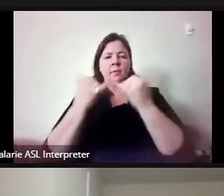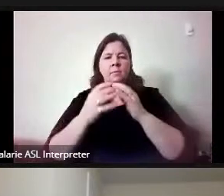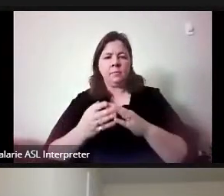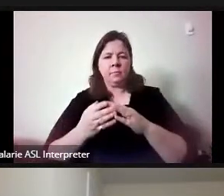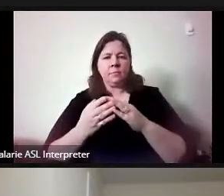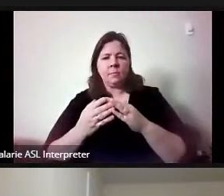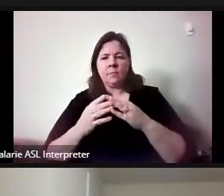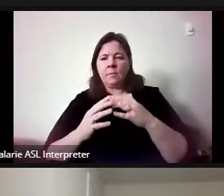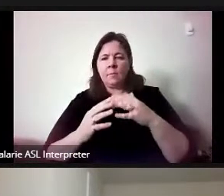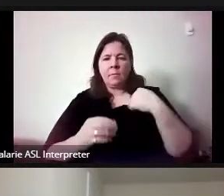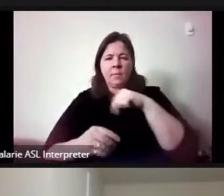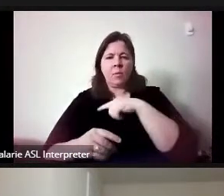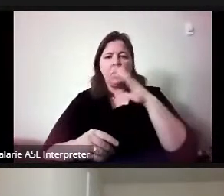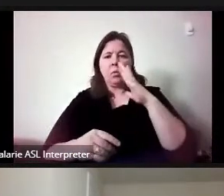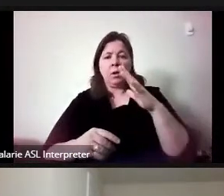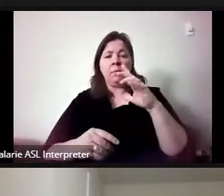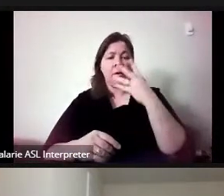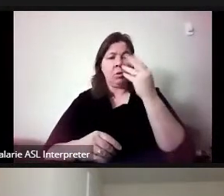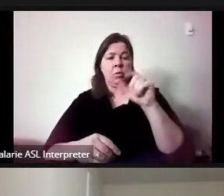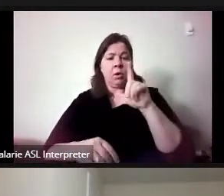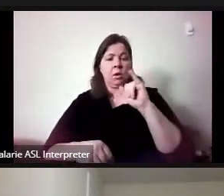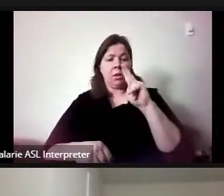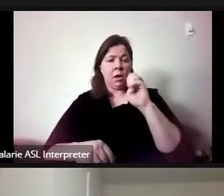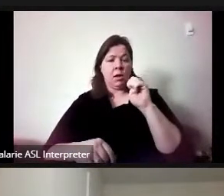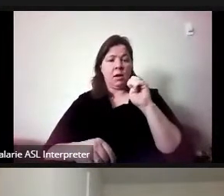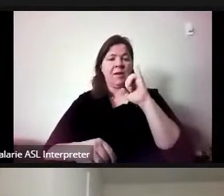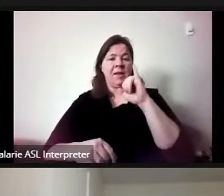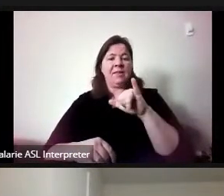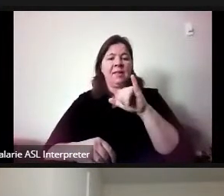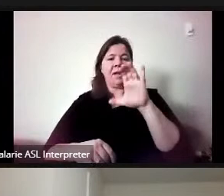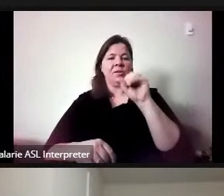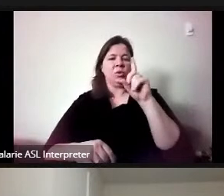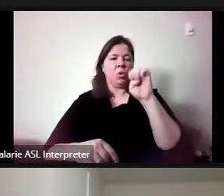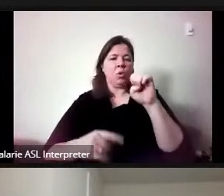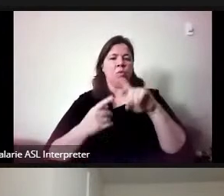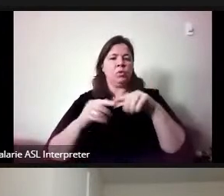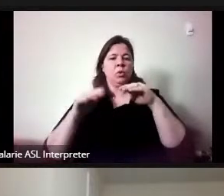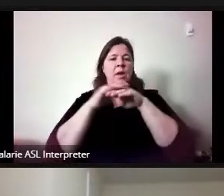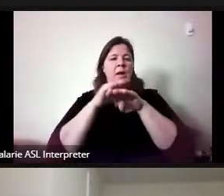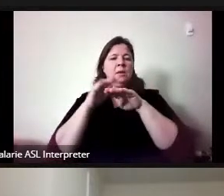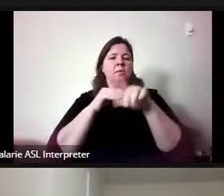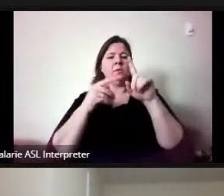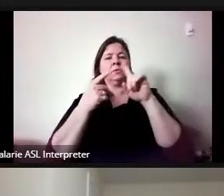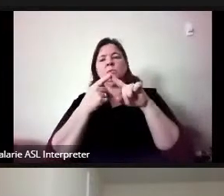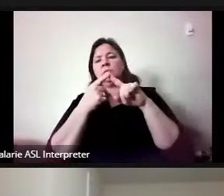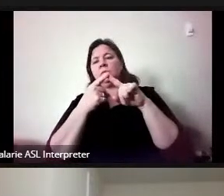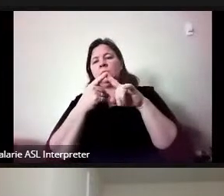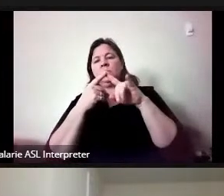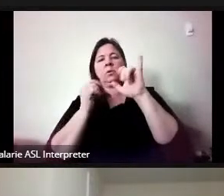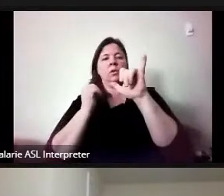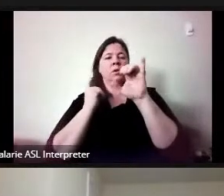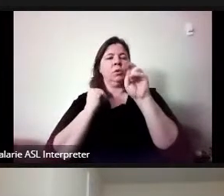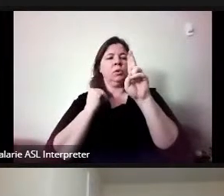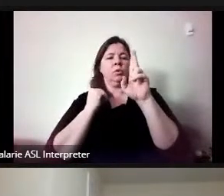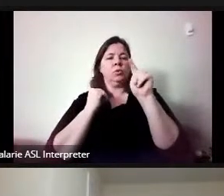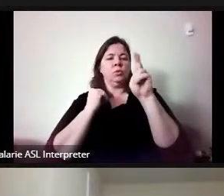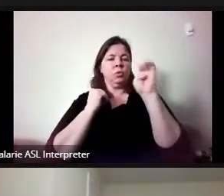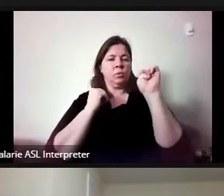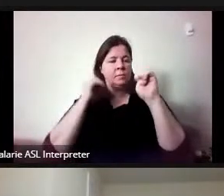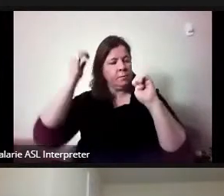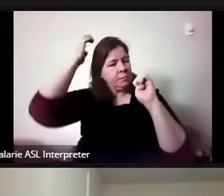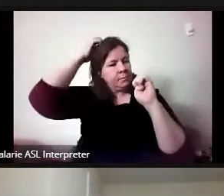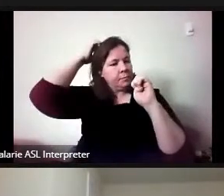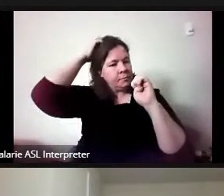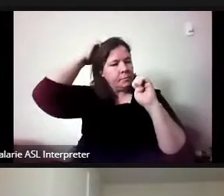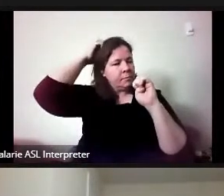Great. So we will be going live. That was just the code to access onto YouTube. Okay, where